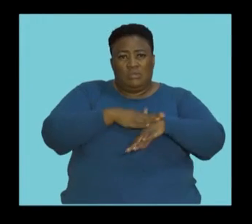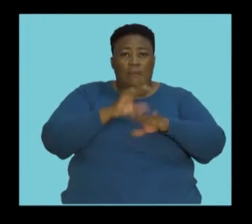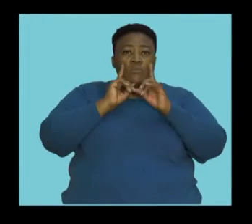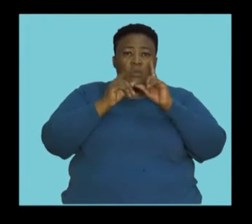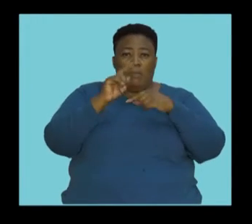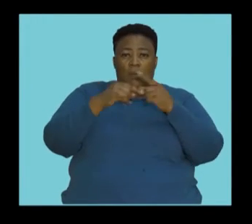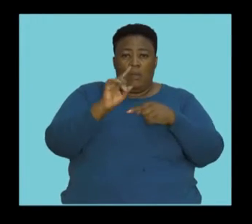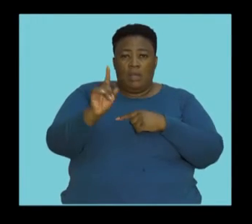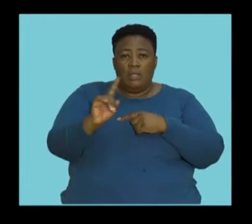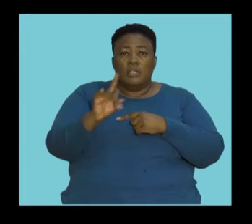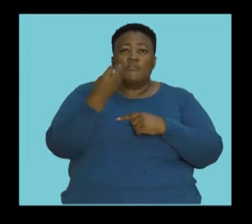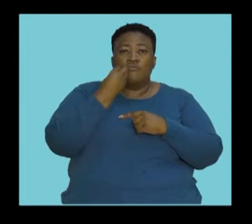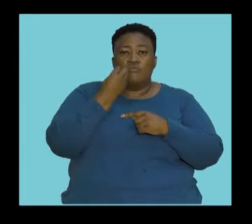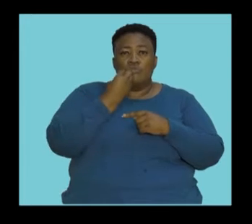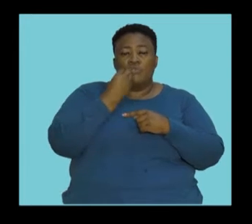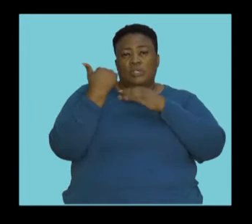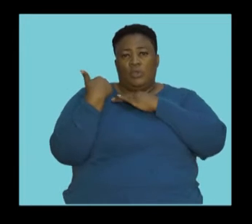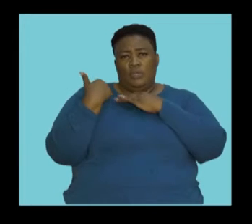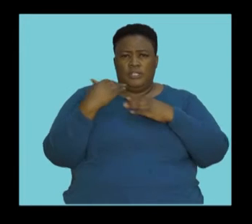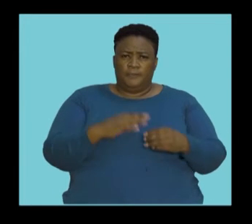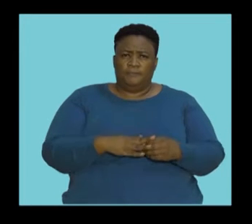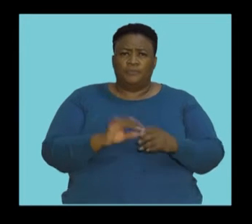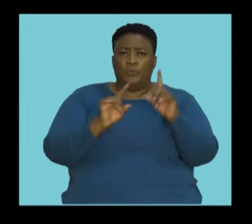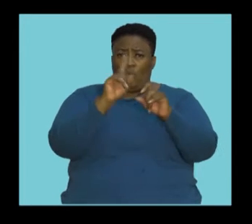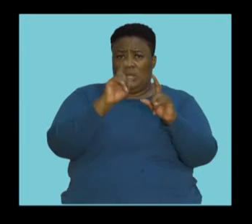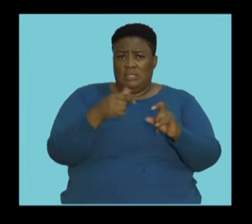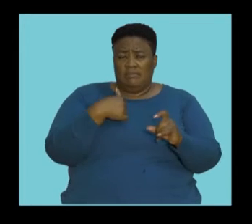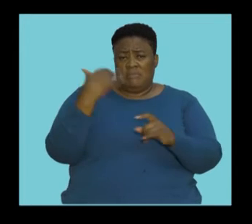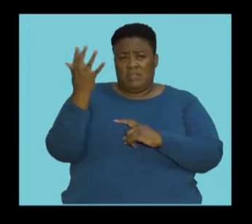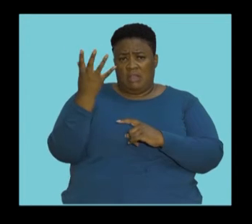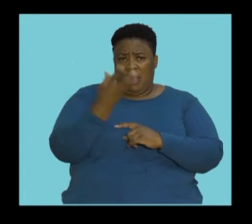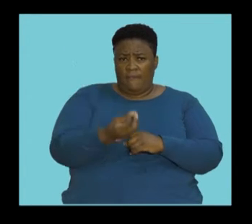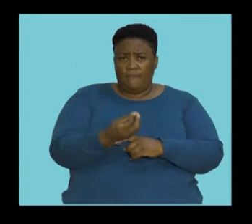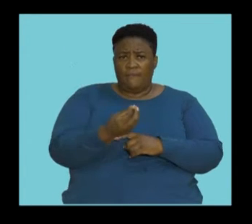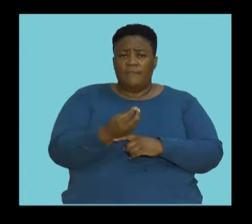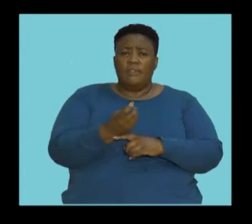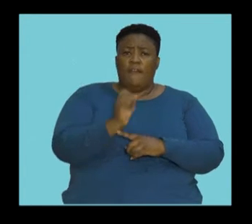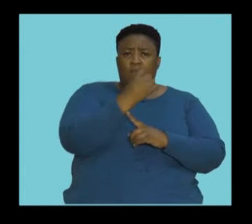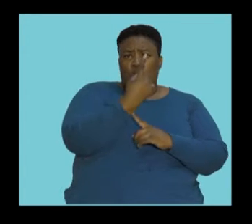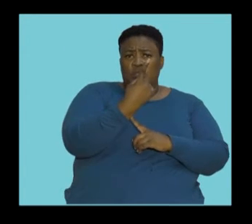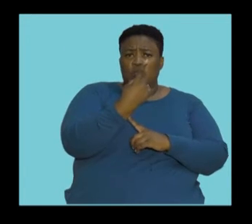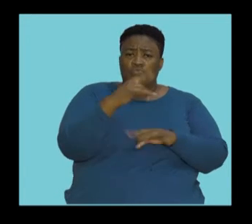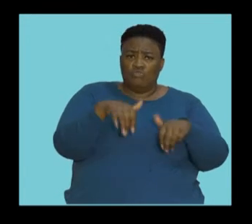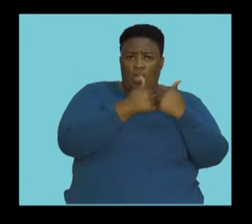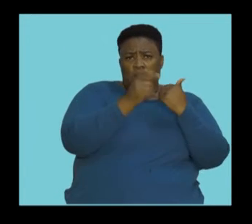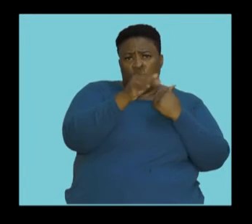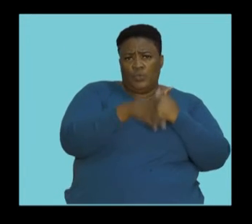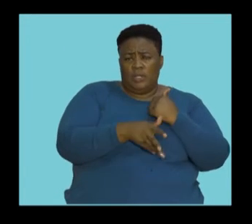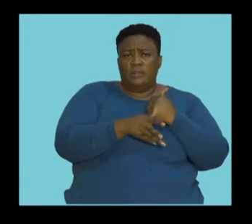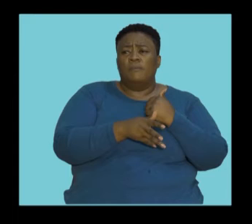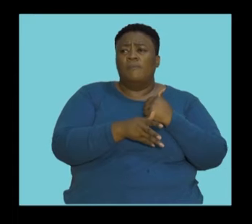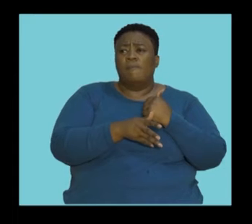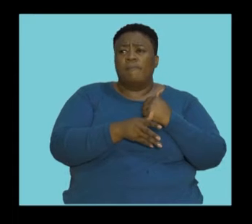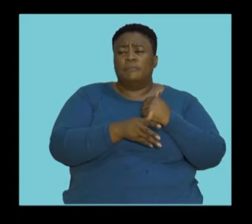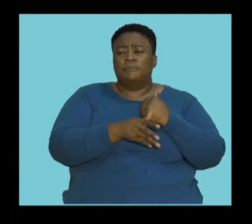So, a choice of questions that are presented for you, but the first one is going to challenge you, and I want you guys to look at the following